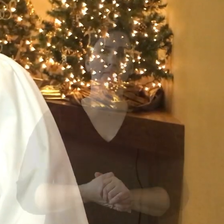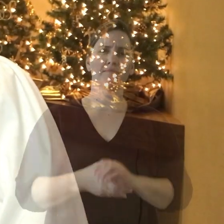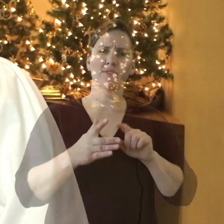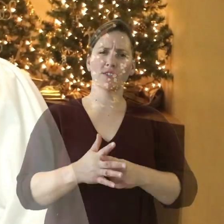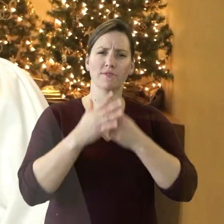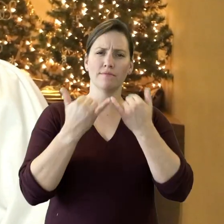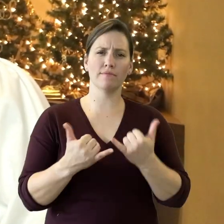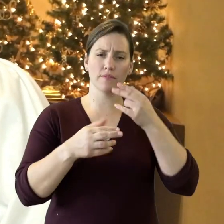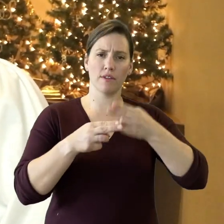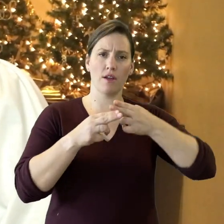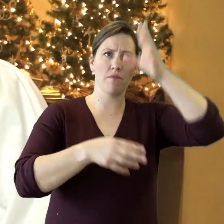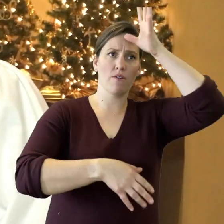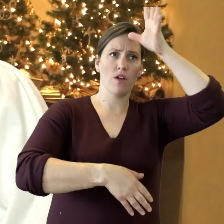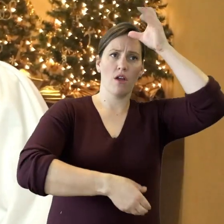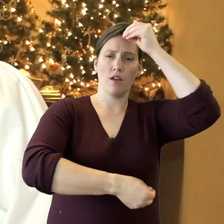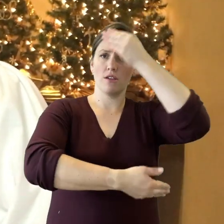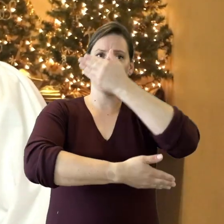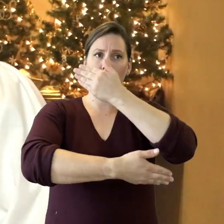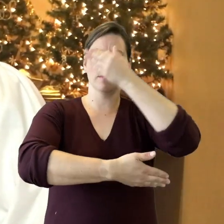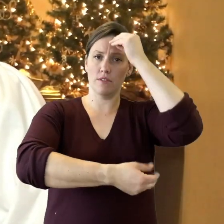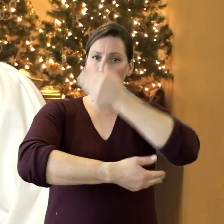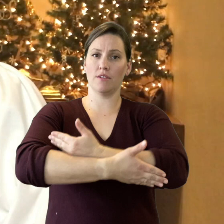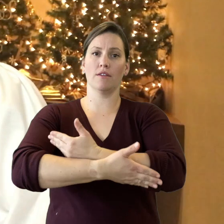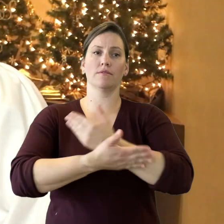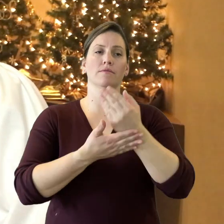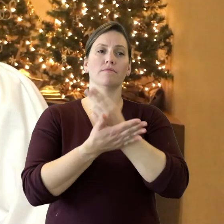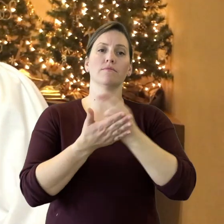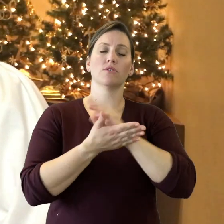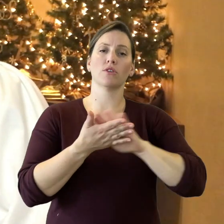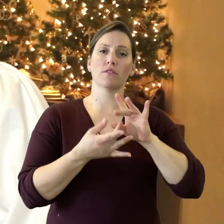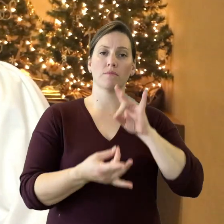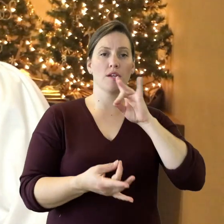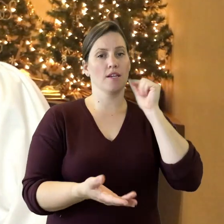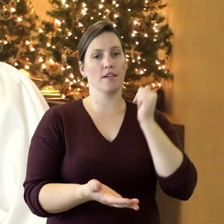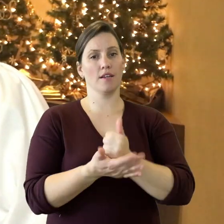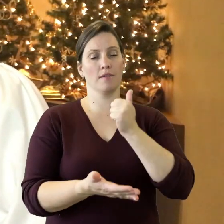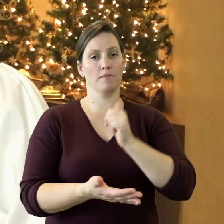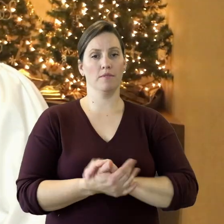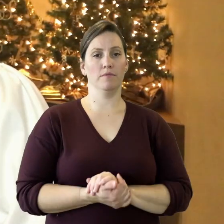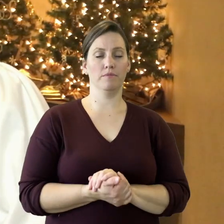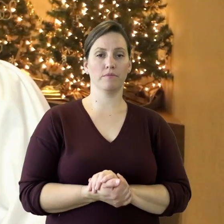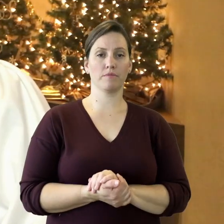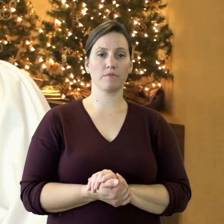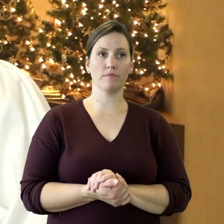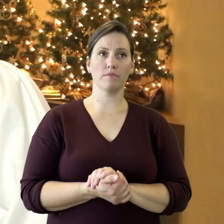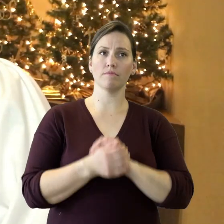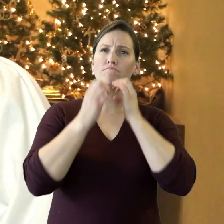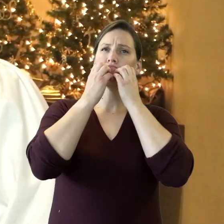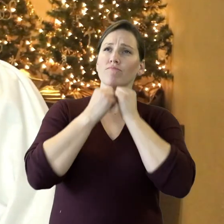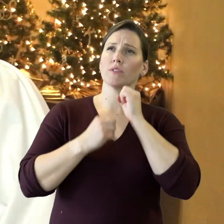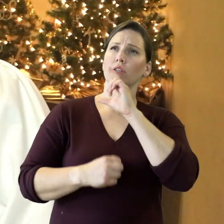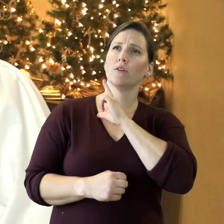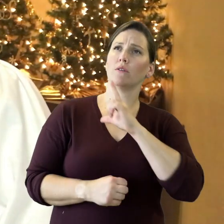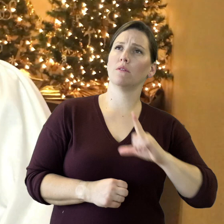We begin today in the name of the Father, and of the Son, and of the Holy Spirit. Amen. Beloved in